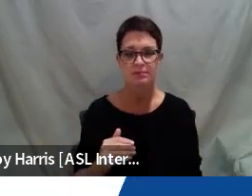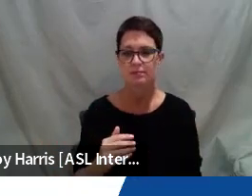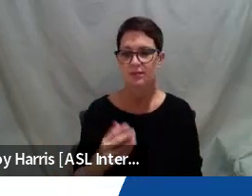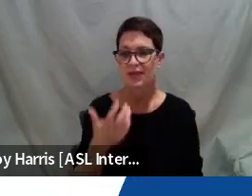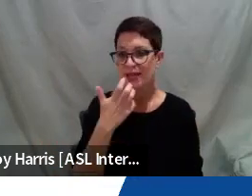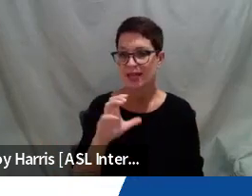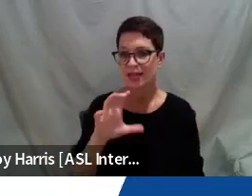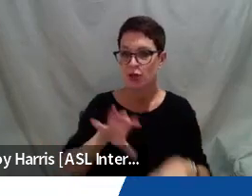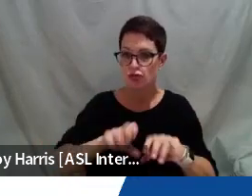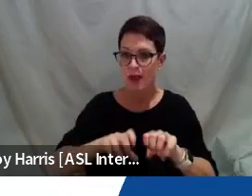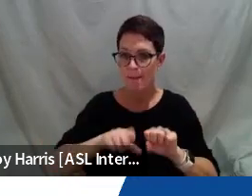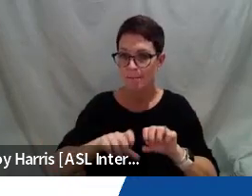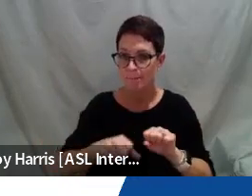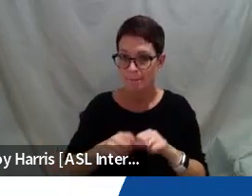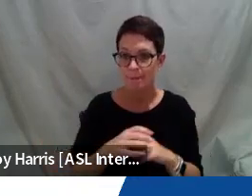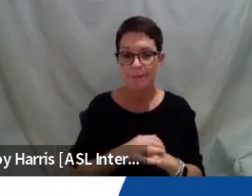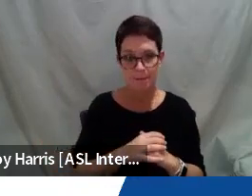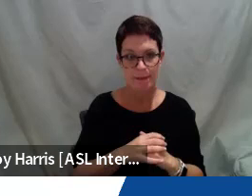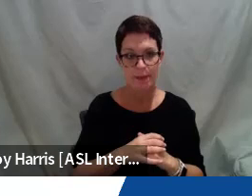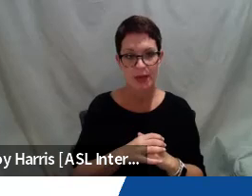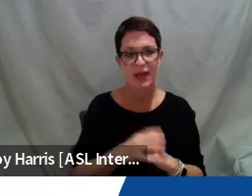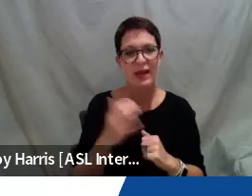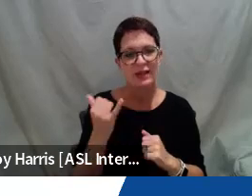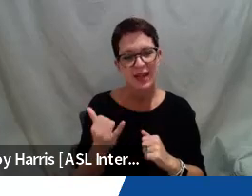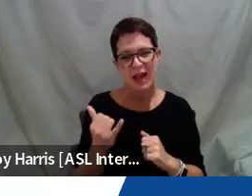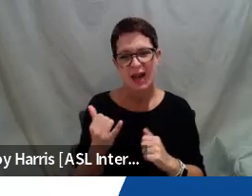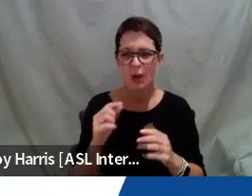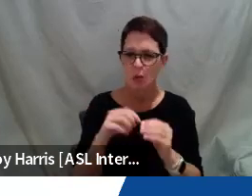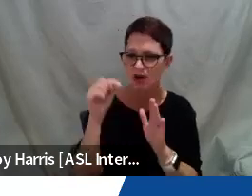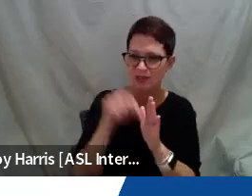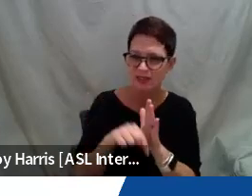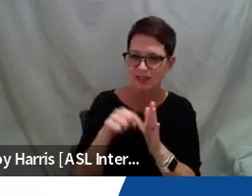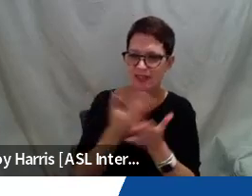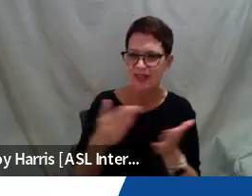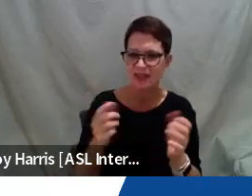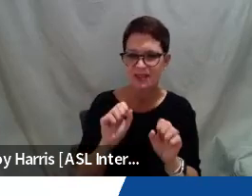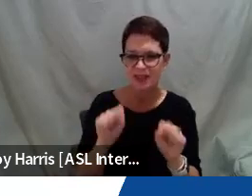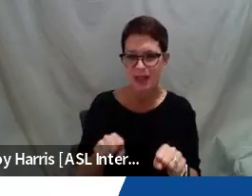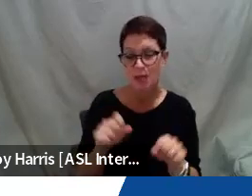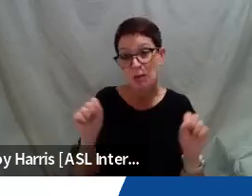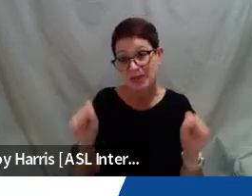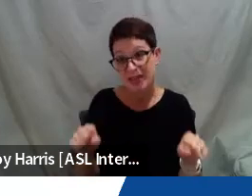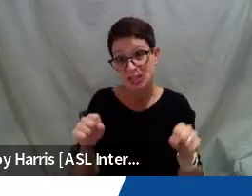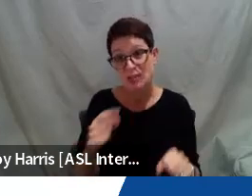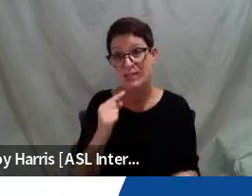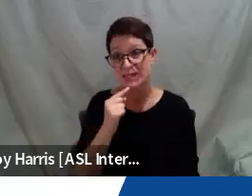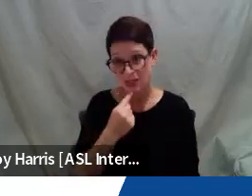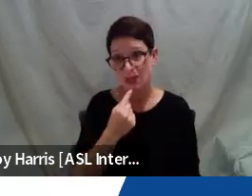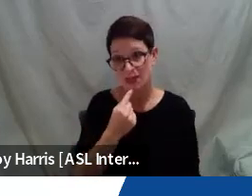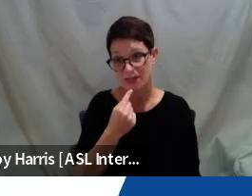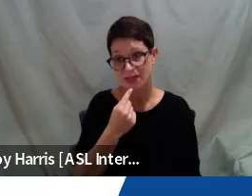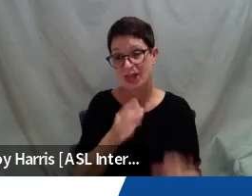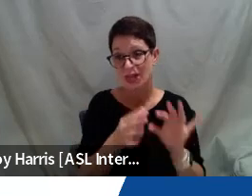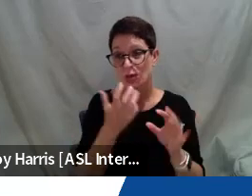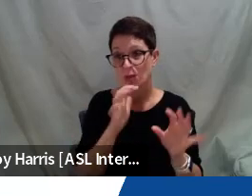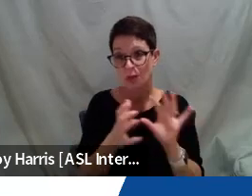Now, heat cramps now we're kind of getting a little deeper into things that can be potentially serious